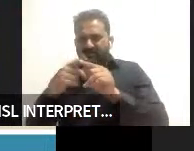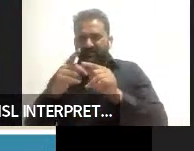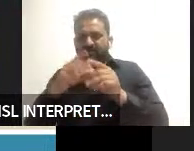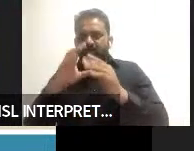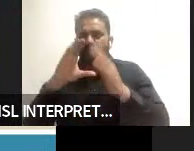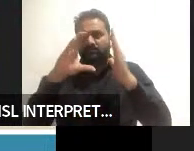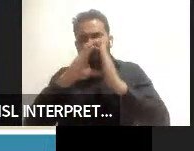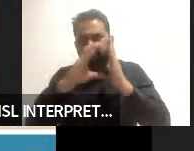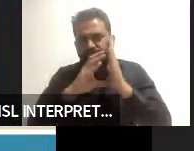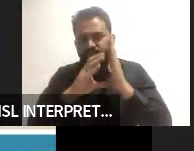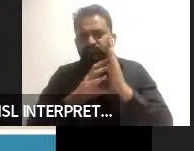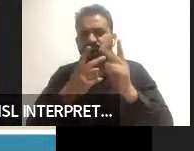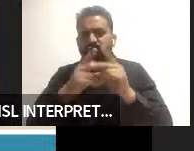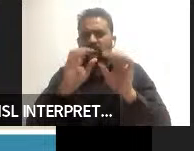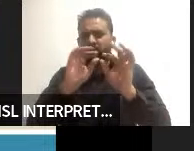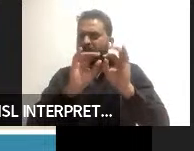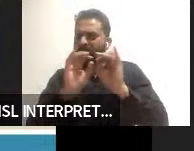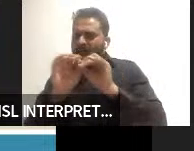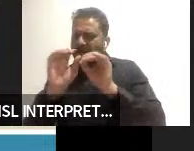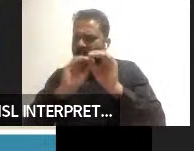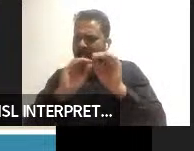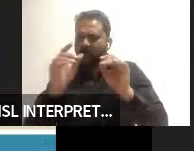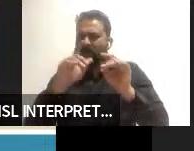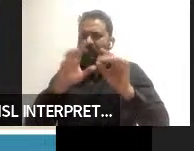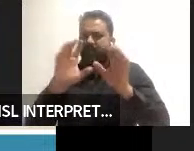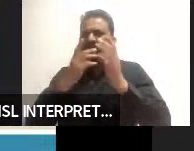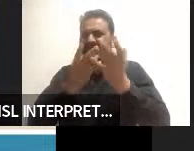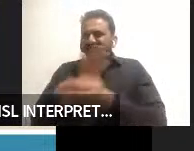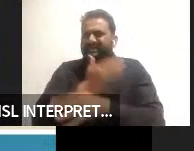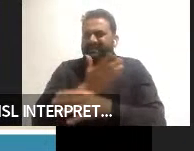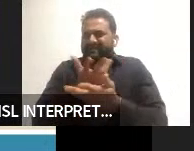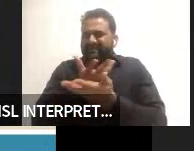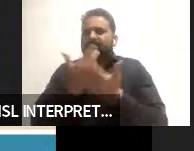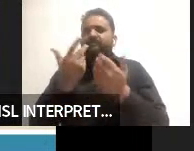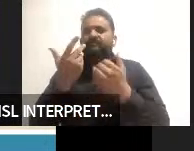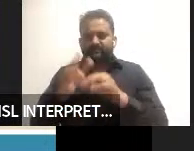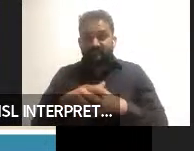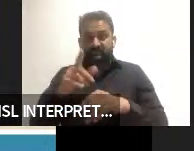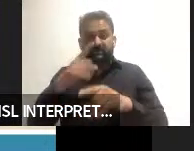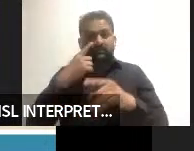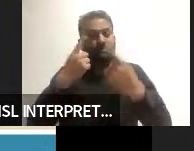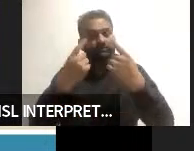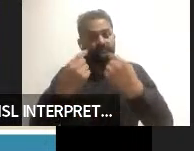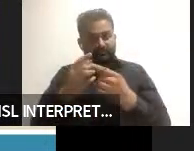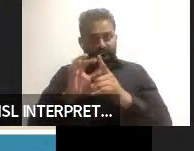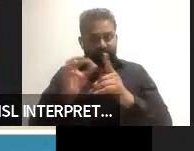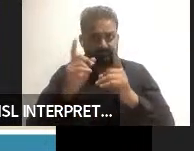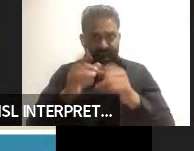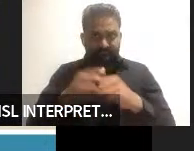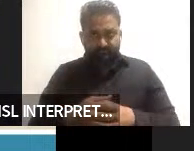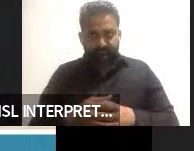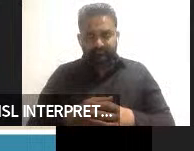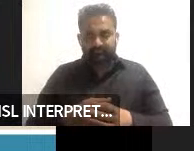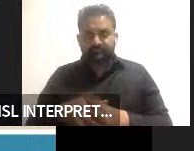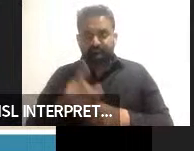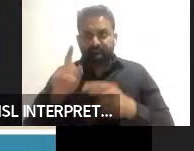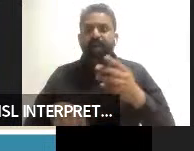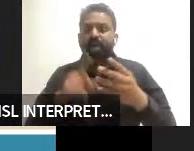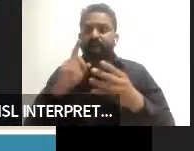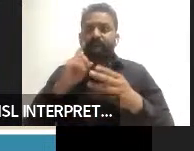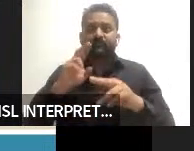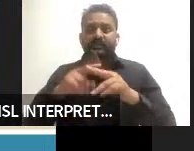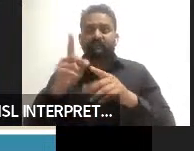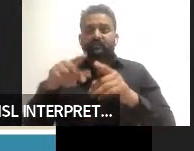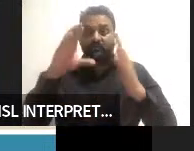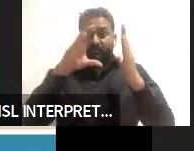in one proposition or one item, which we have discussed about that. So just check that part. In other words, if